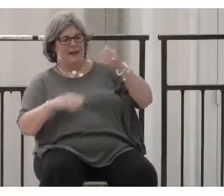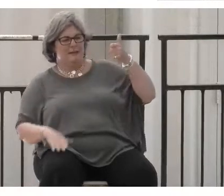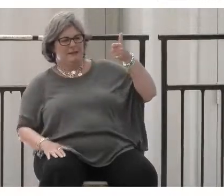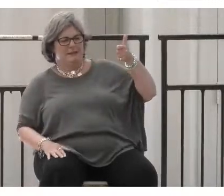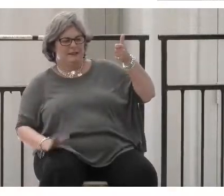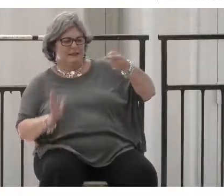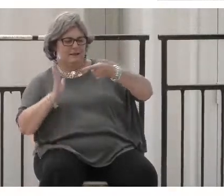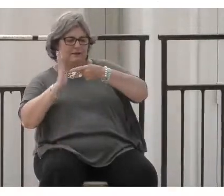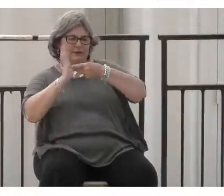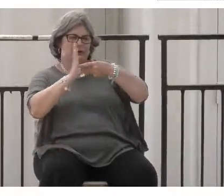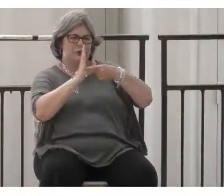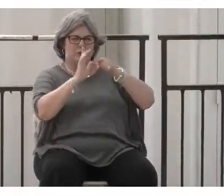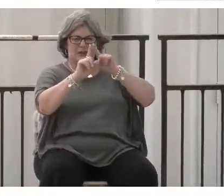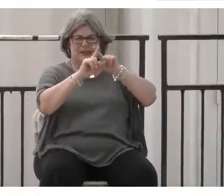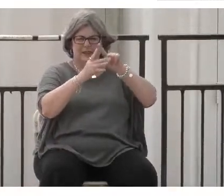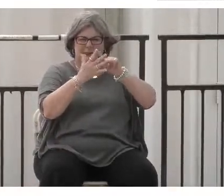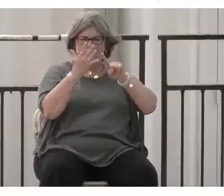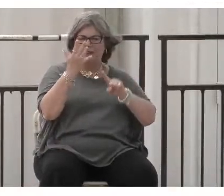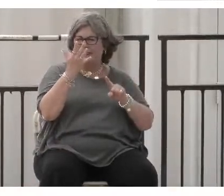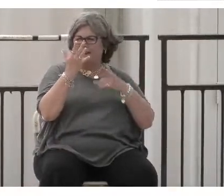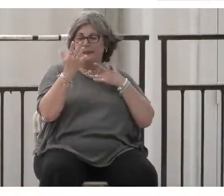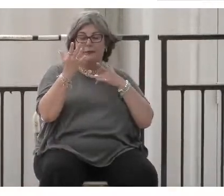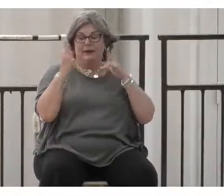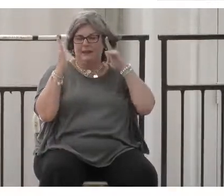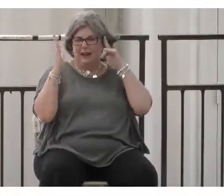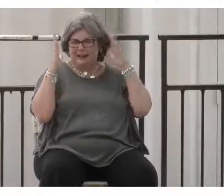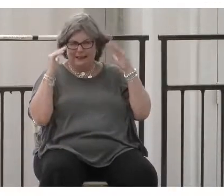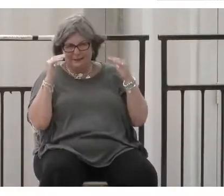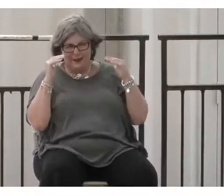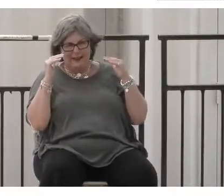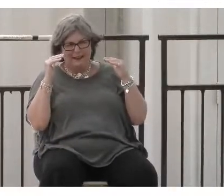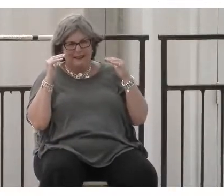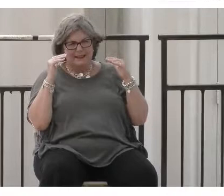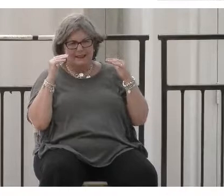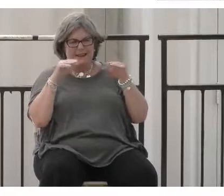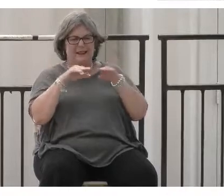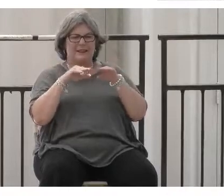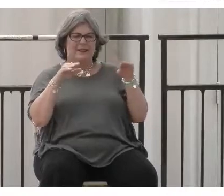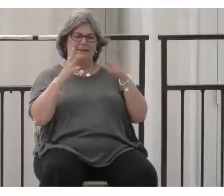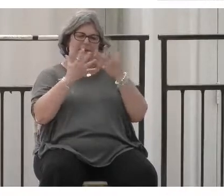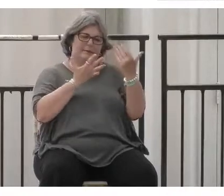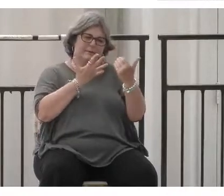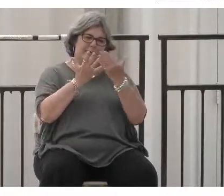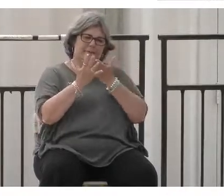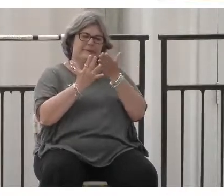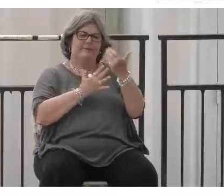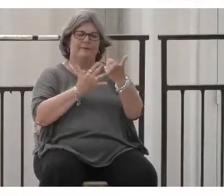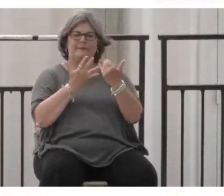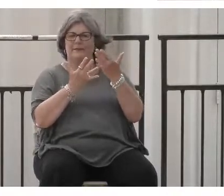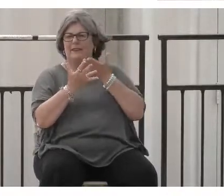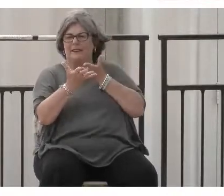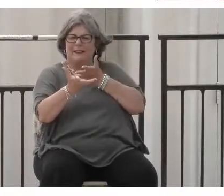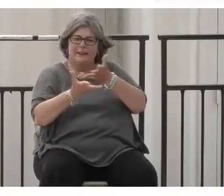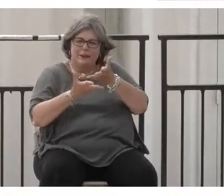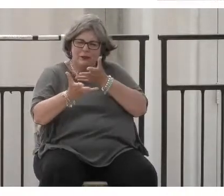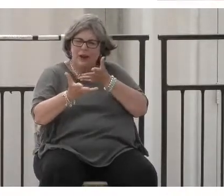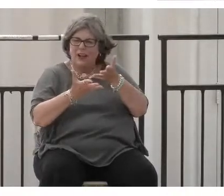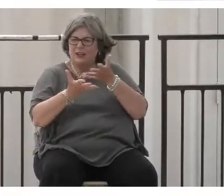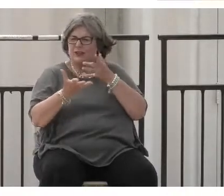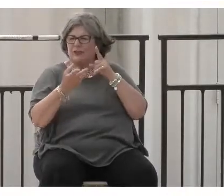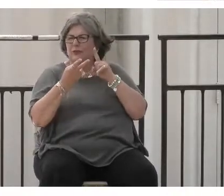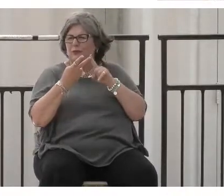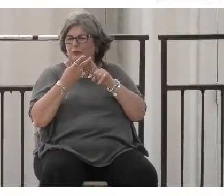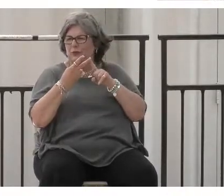showing different things that we were not expecting, like the levels of transparency, light, interaction with